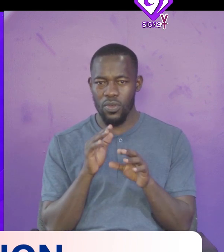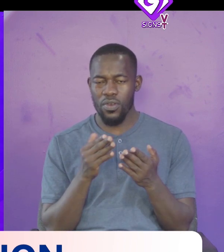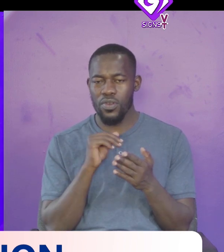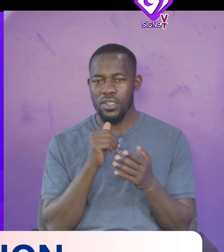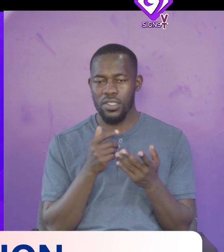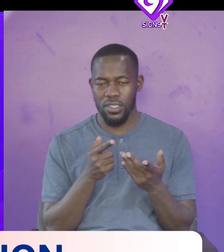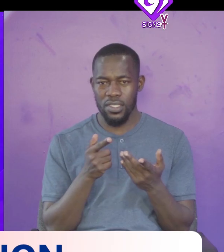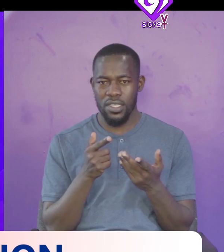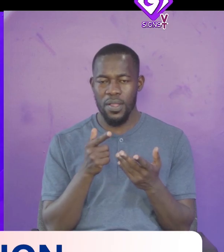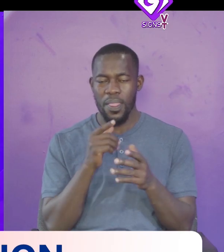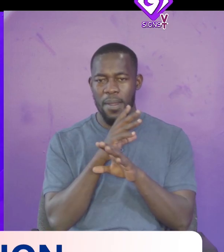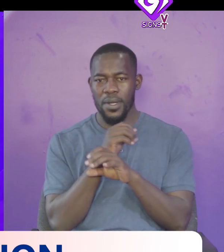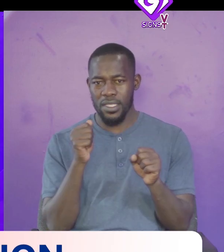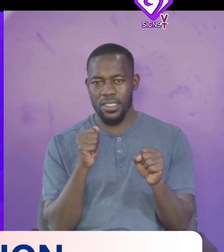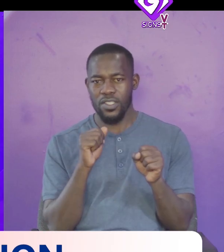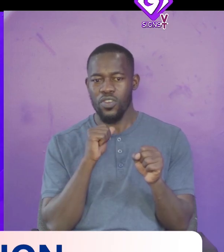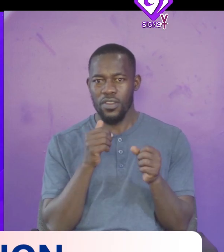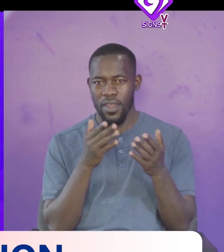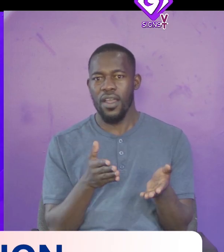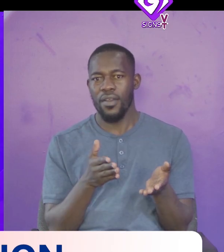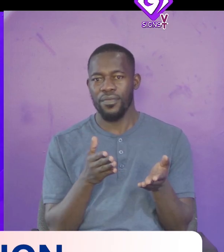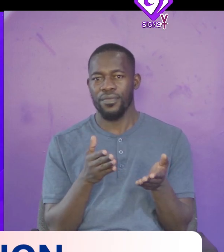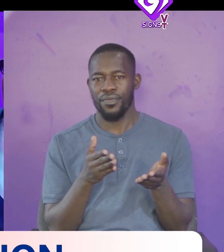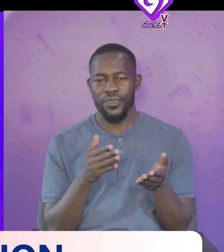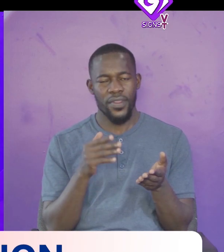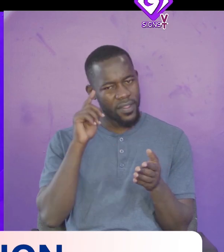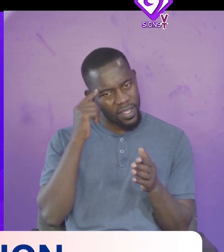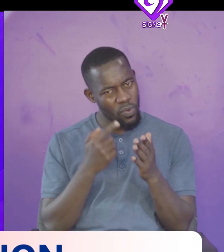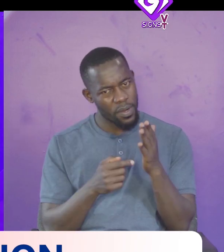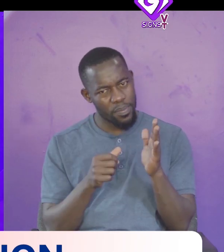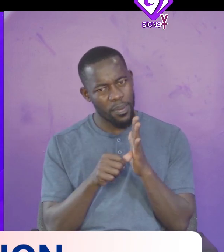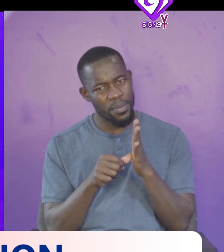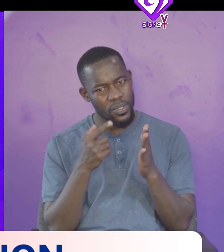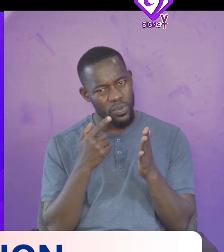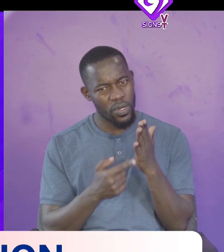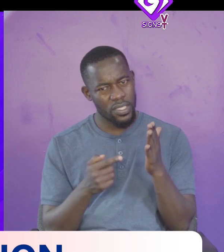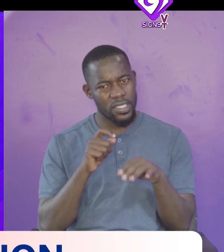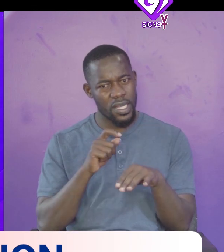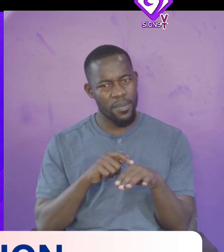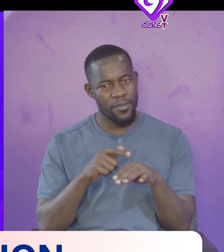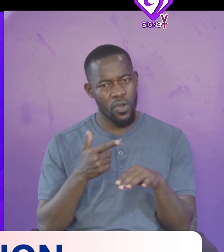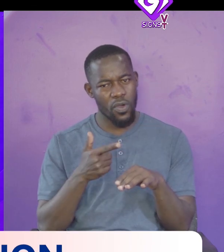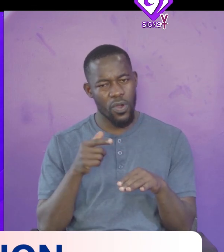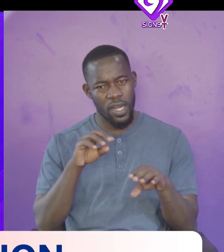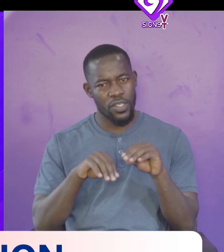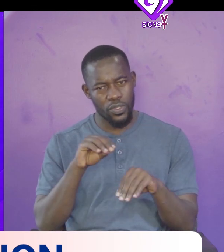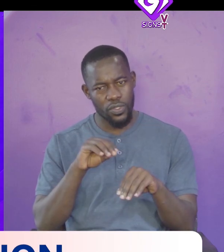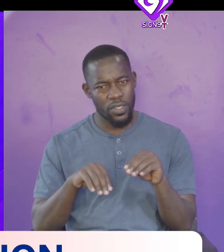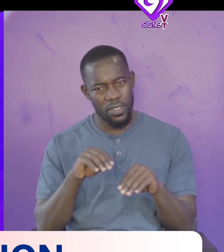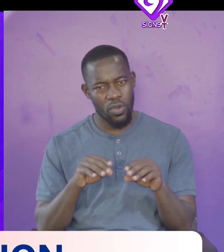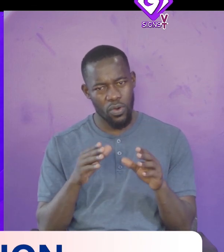not in? Don't you think that our main issue during elections are emotions attached to that presidential